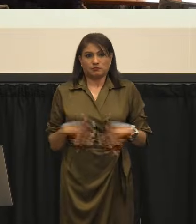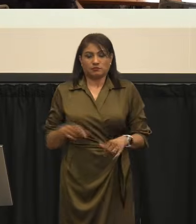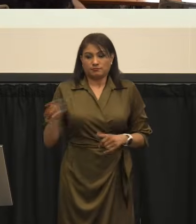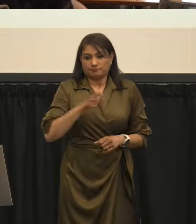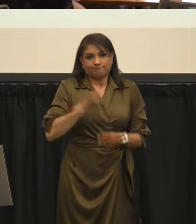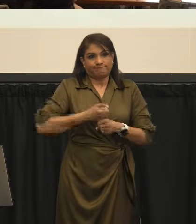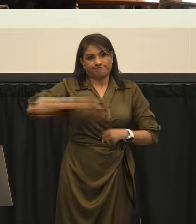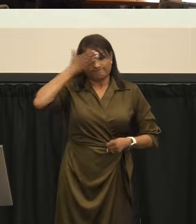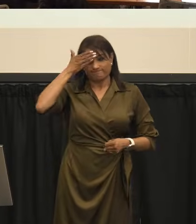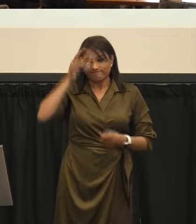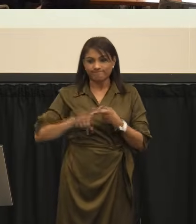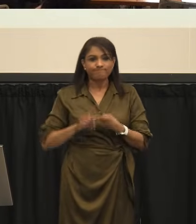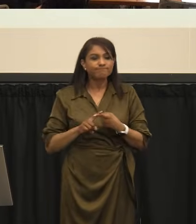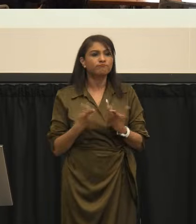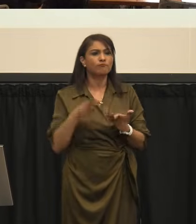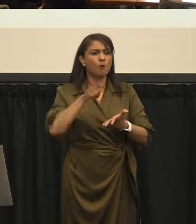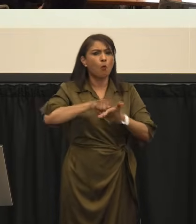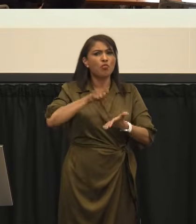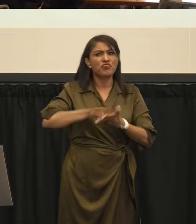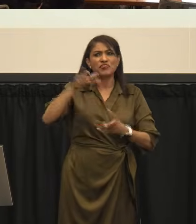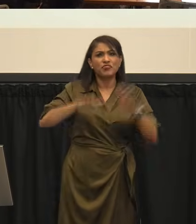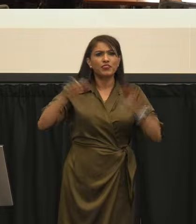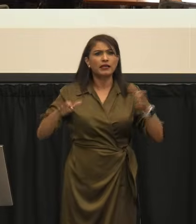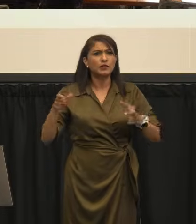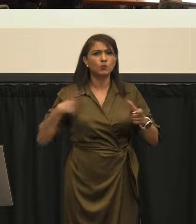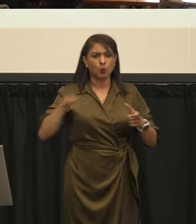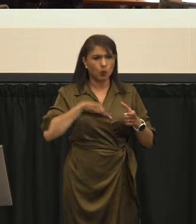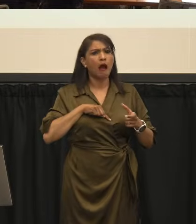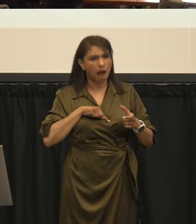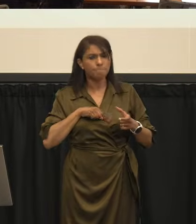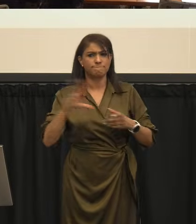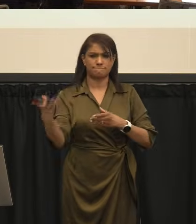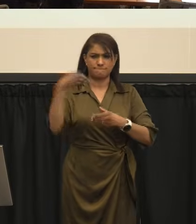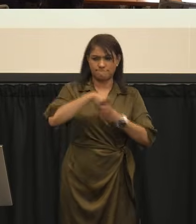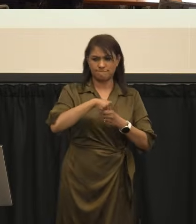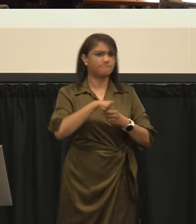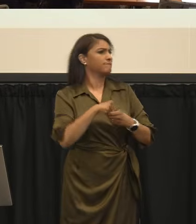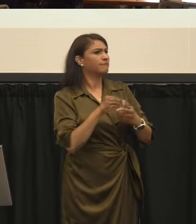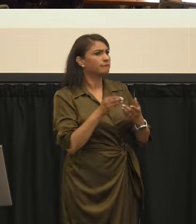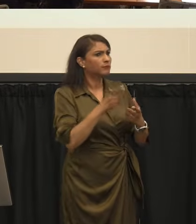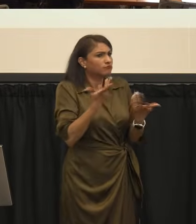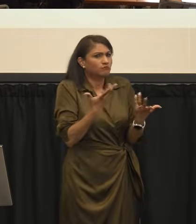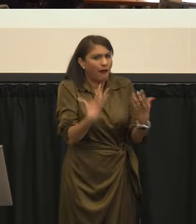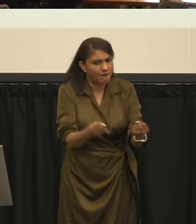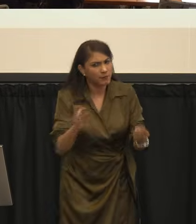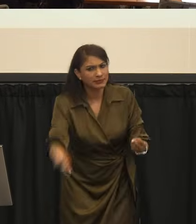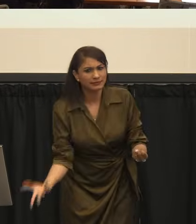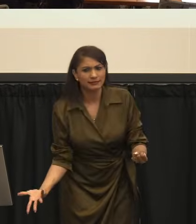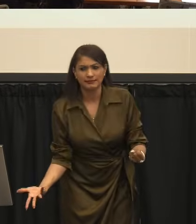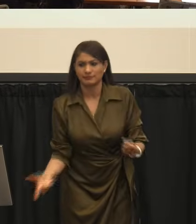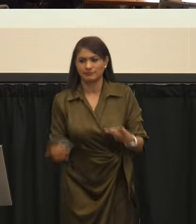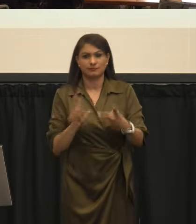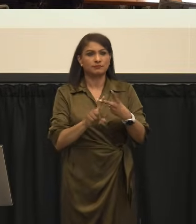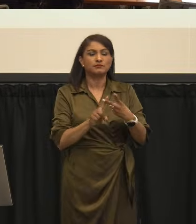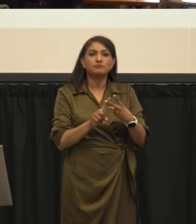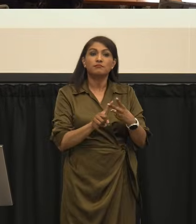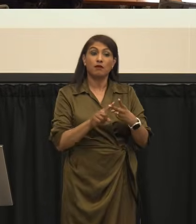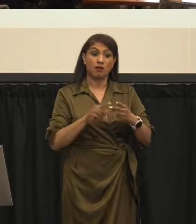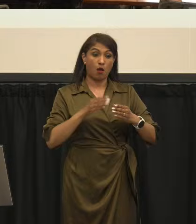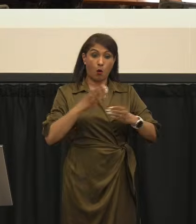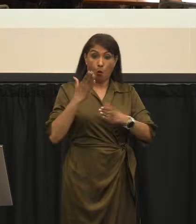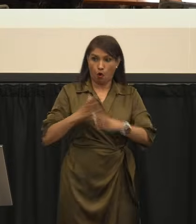Deaf individuals need to be considered as the authors, have to be considered as the